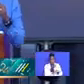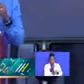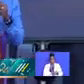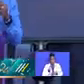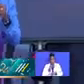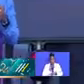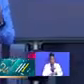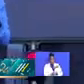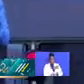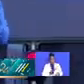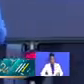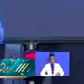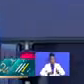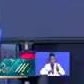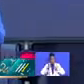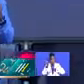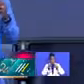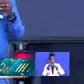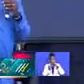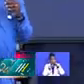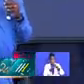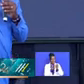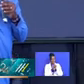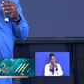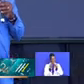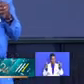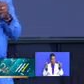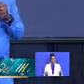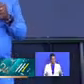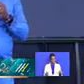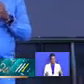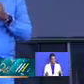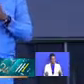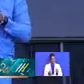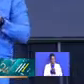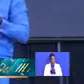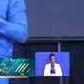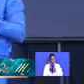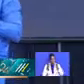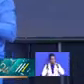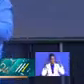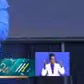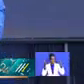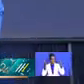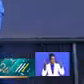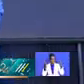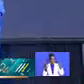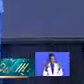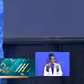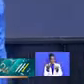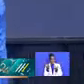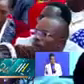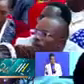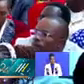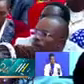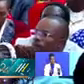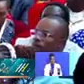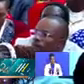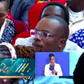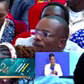our Christian Journey begin with alar Hallelujah the